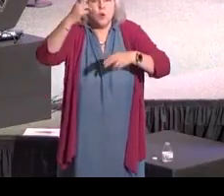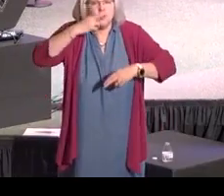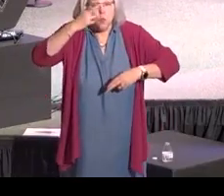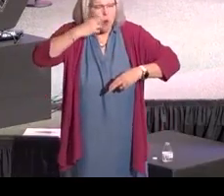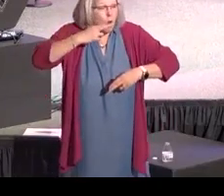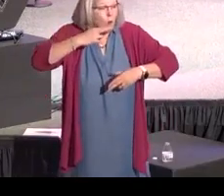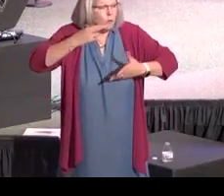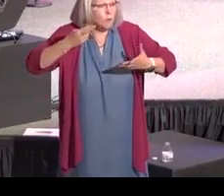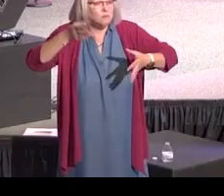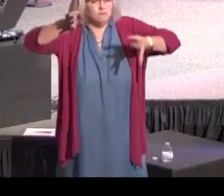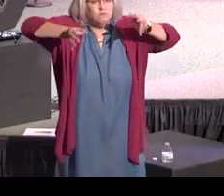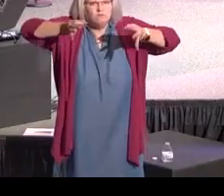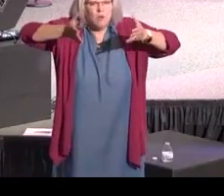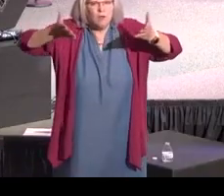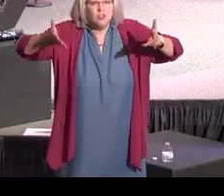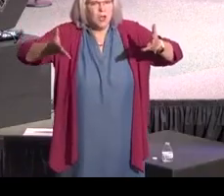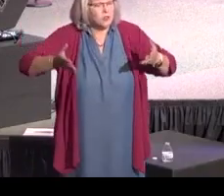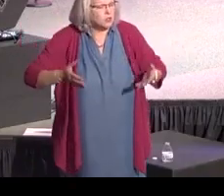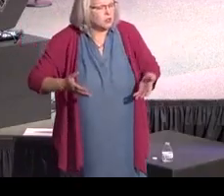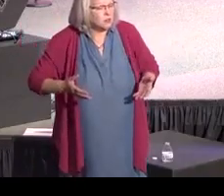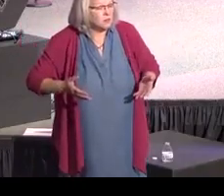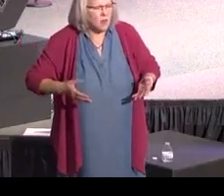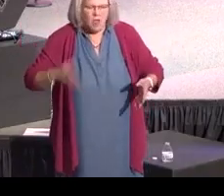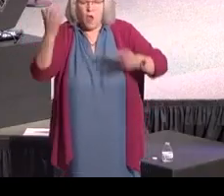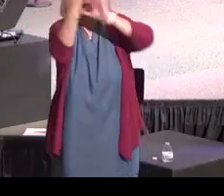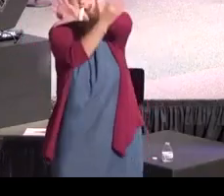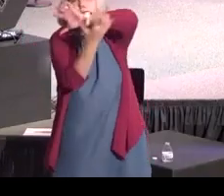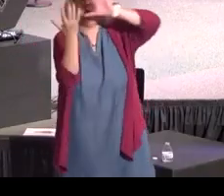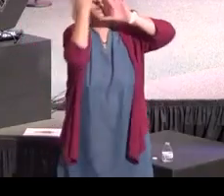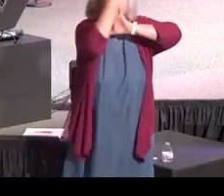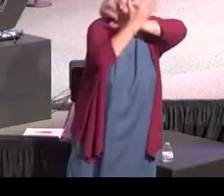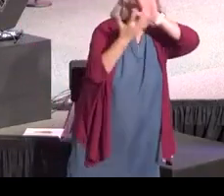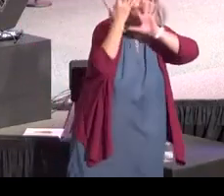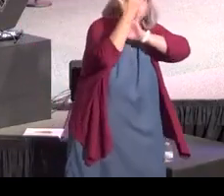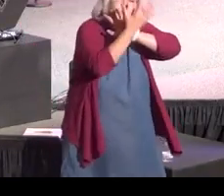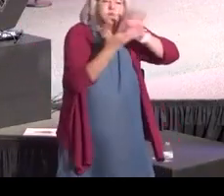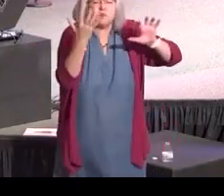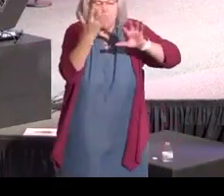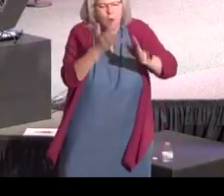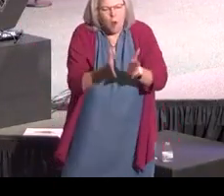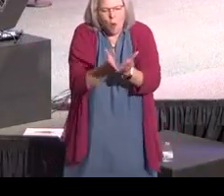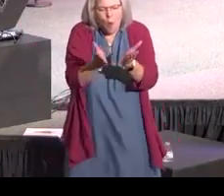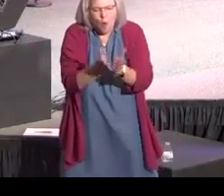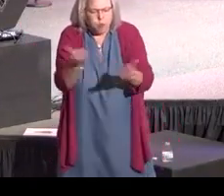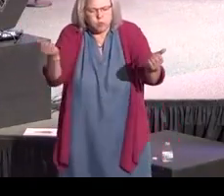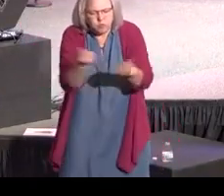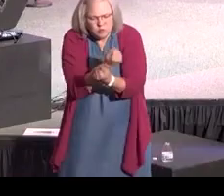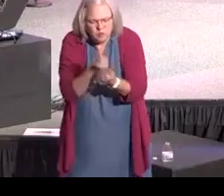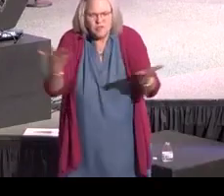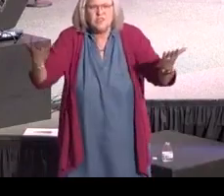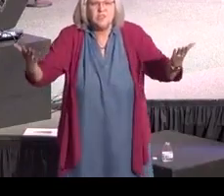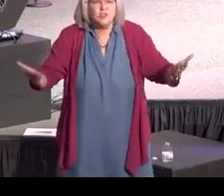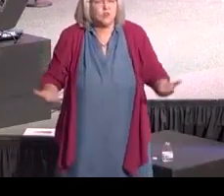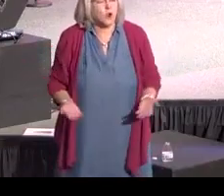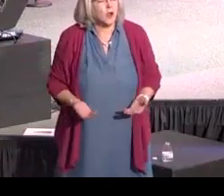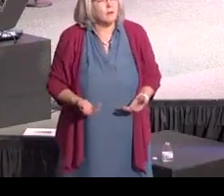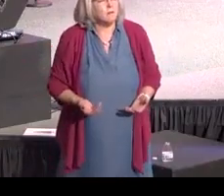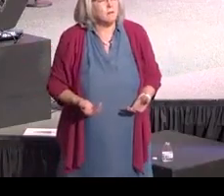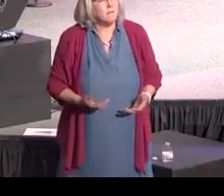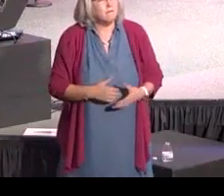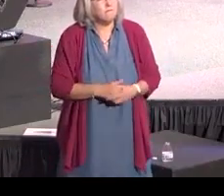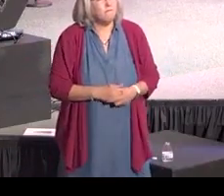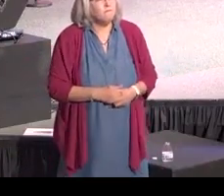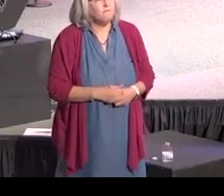boat and they hit a storm. And I was saying a couple weeks ago that in life, yes, we're going to have